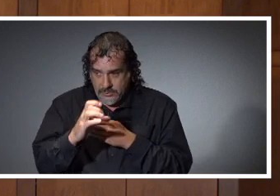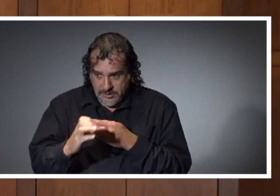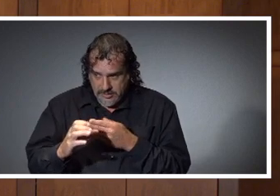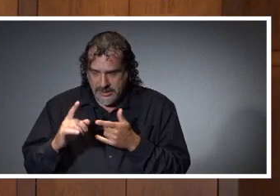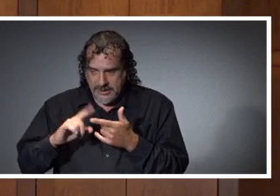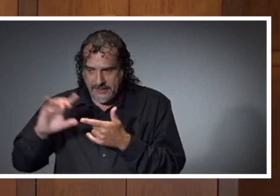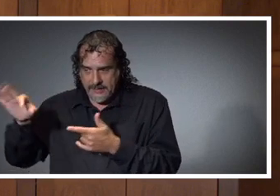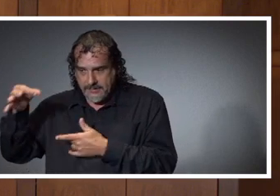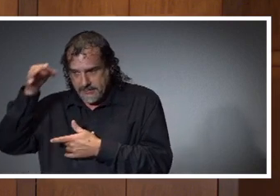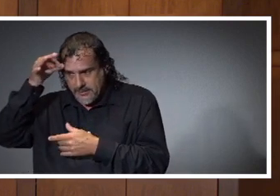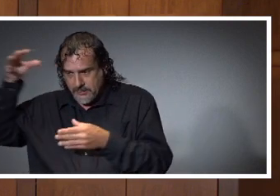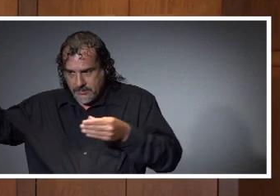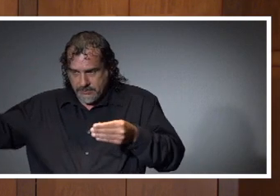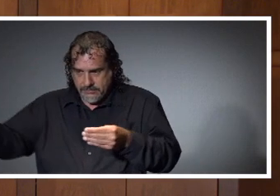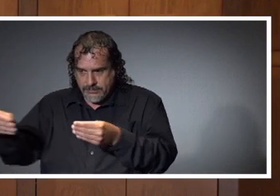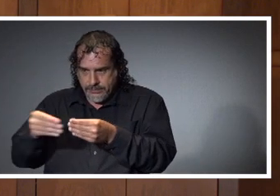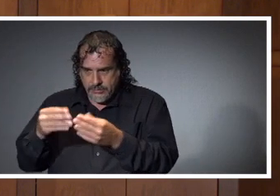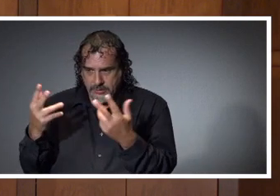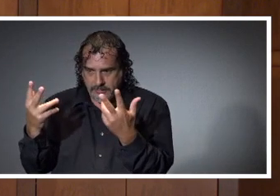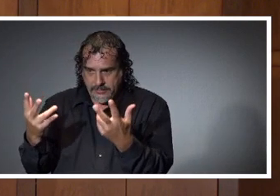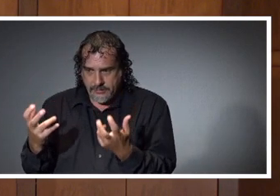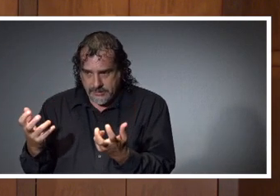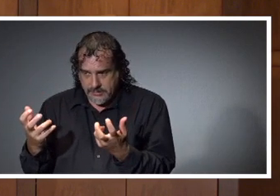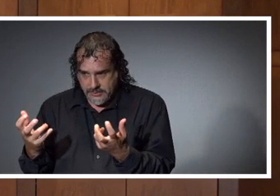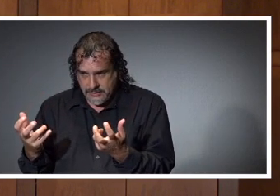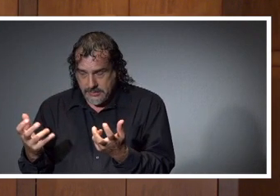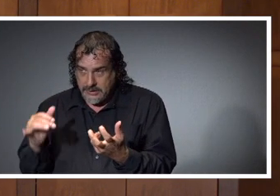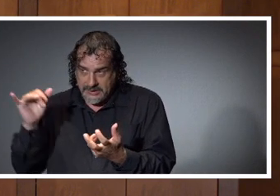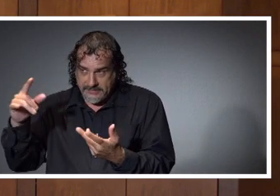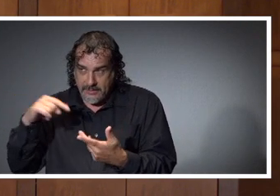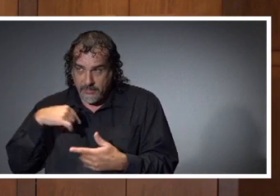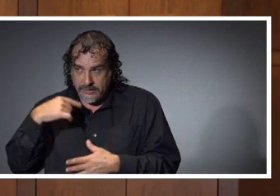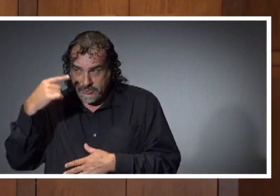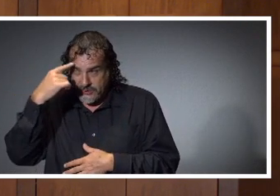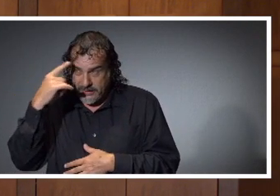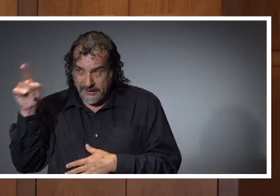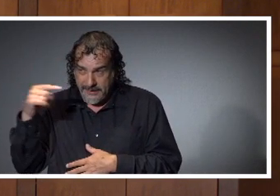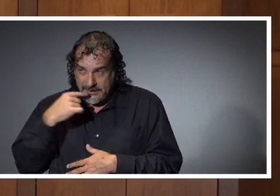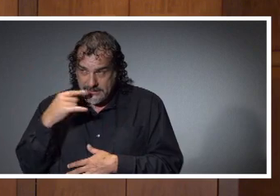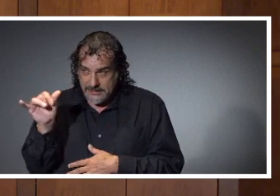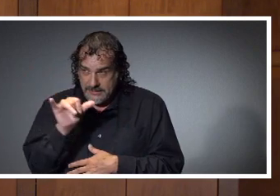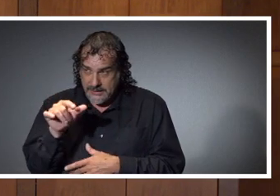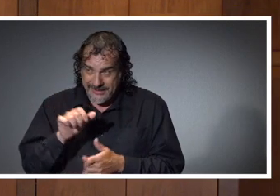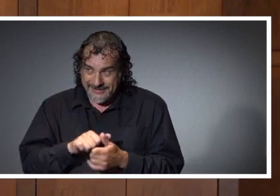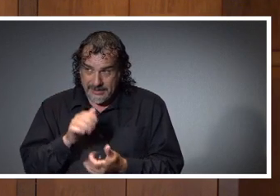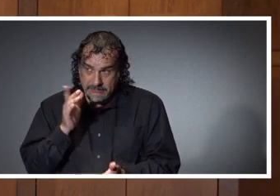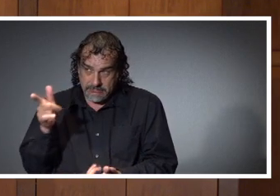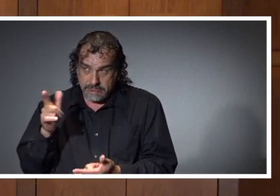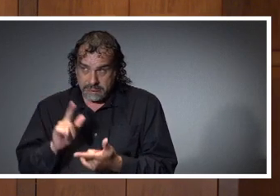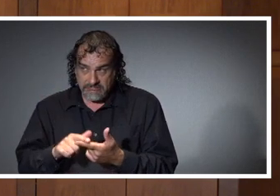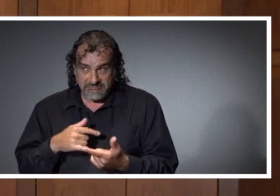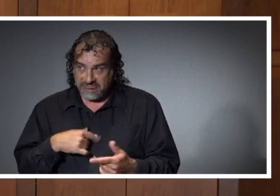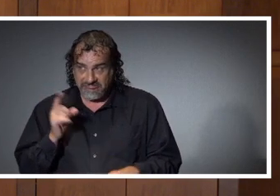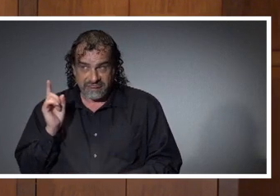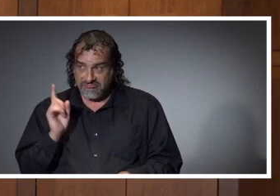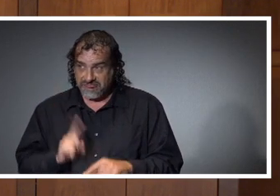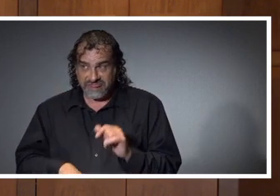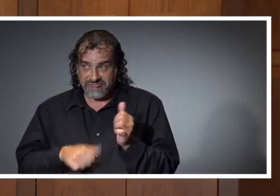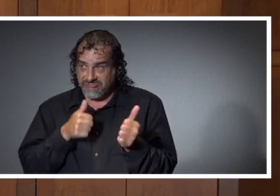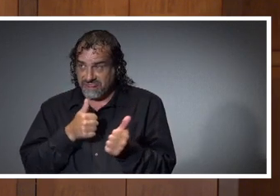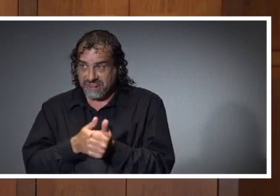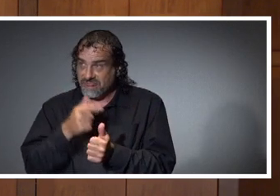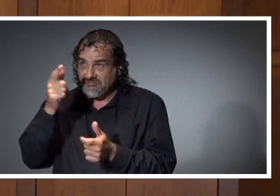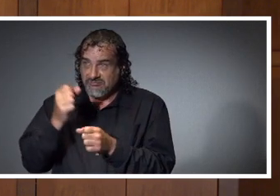contribute $300. Is that how you see it? And is that a budget buster for the state's trust